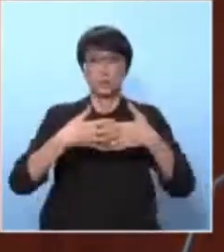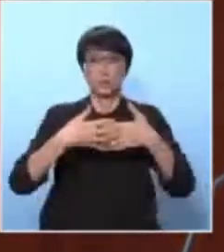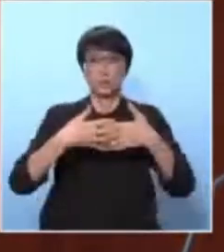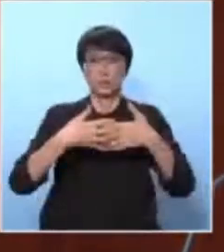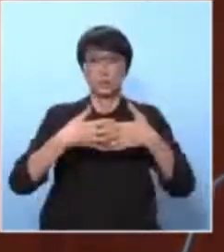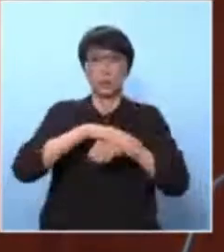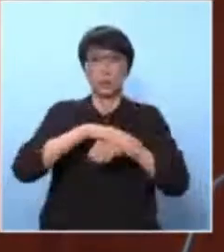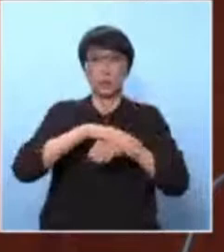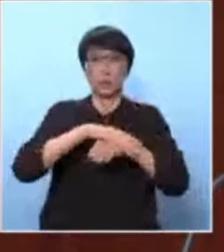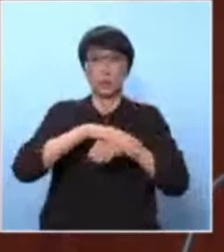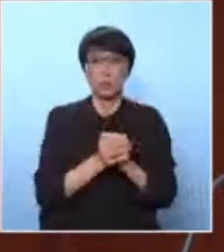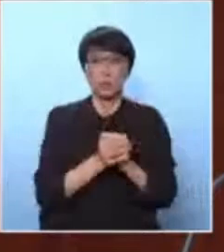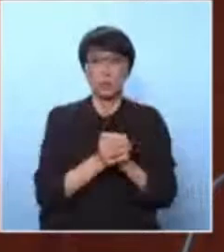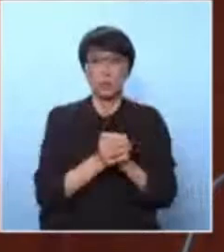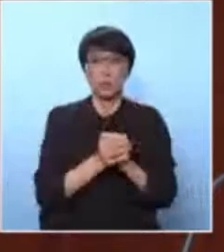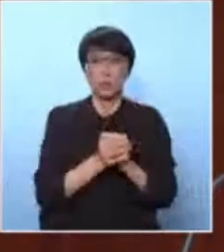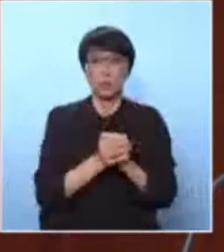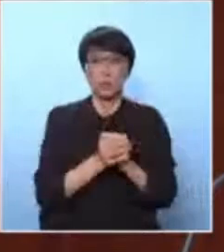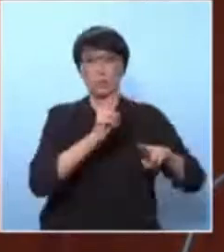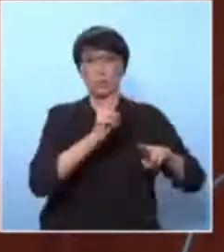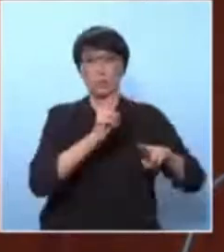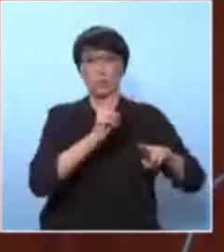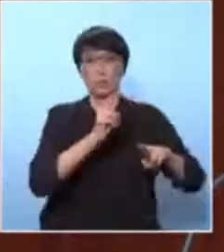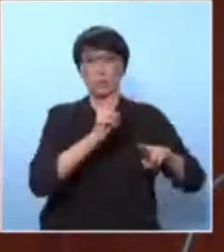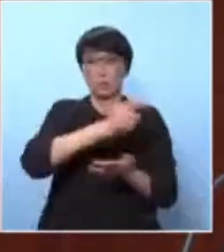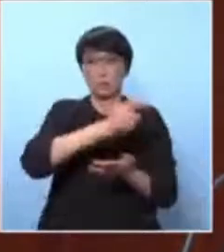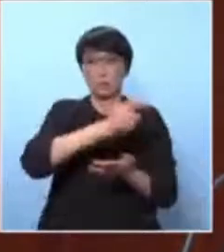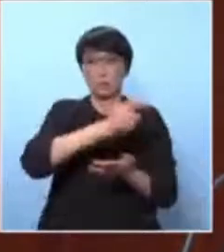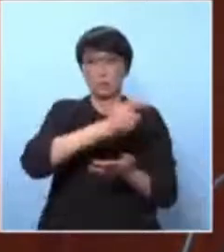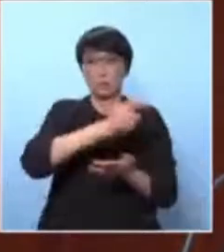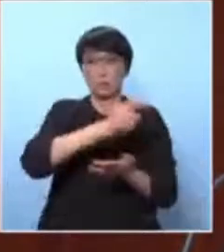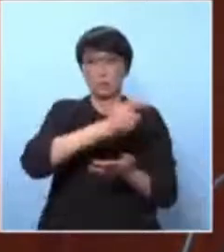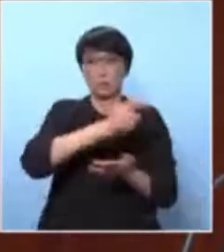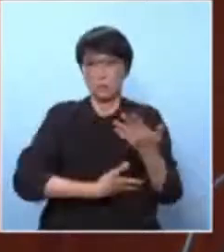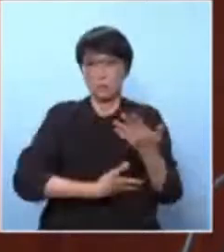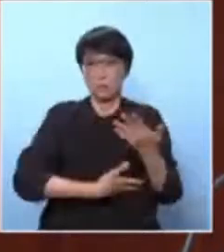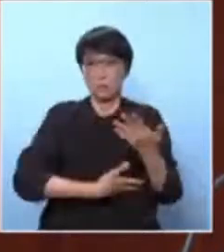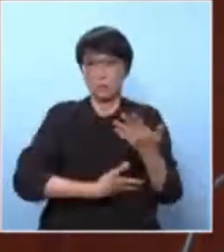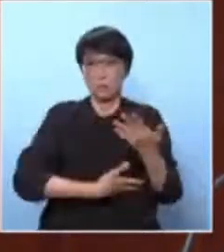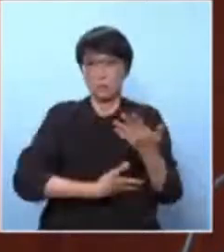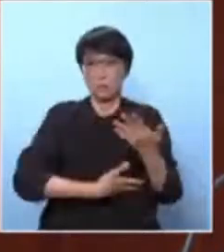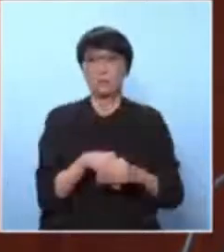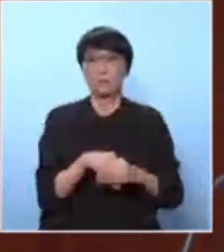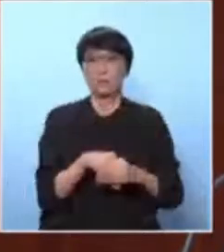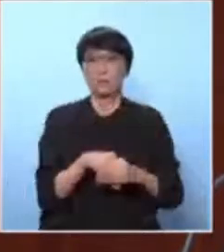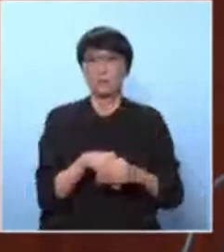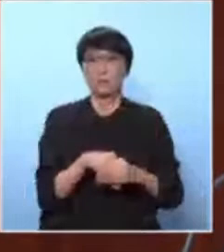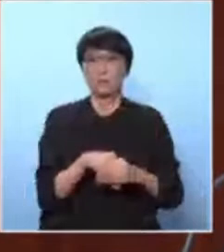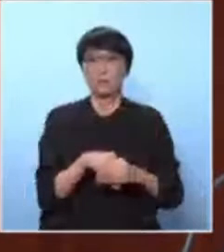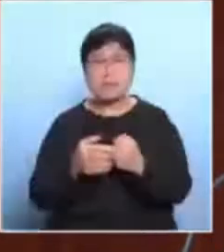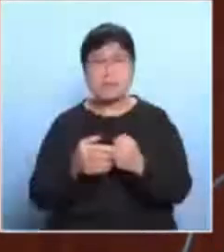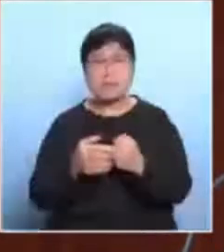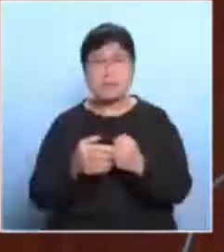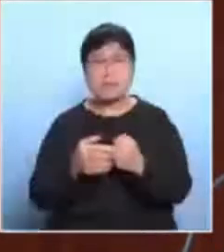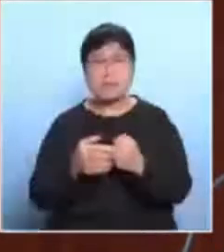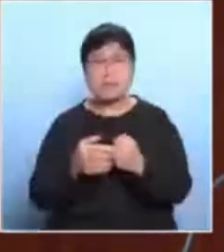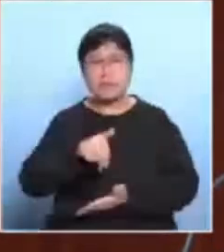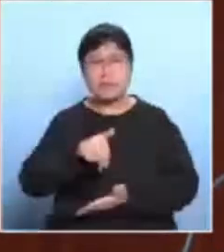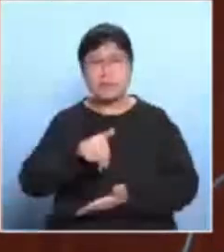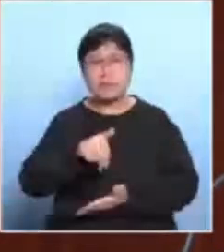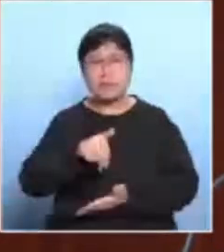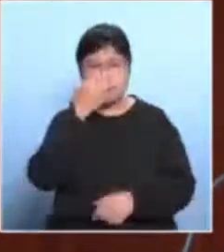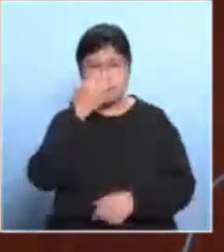mainland. We will 1. Set up a preparatory office for the Hong Kong Centre